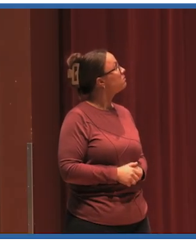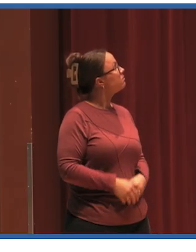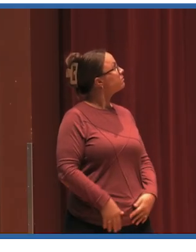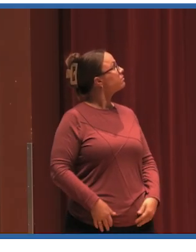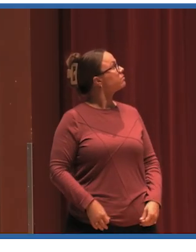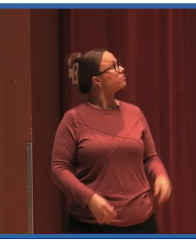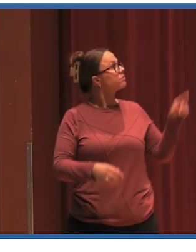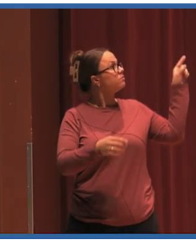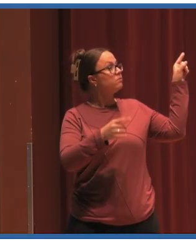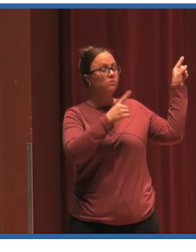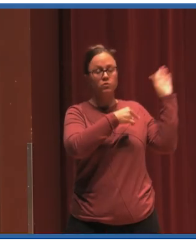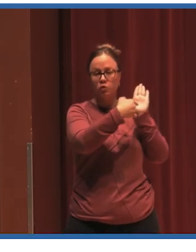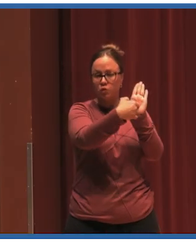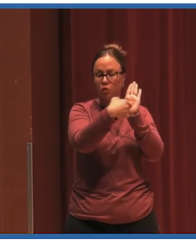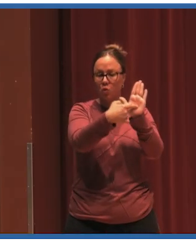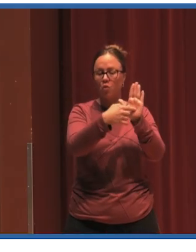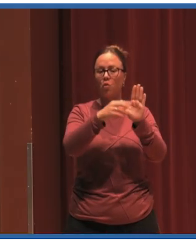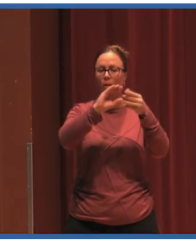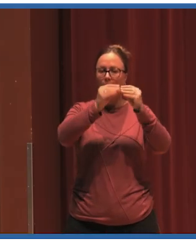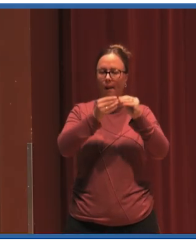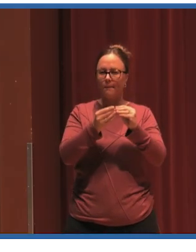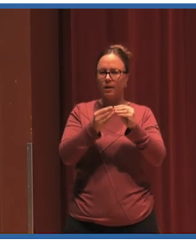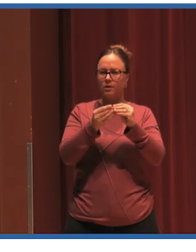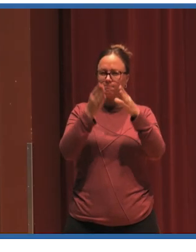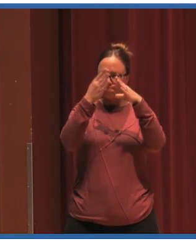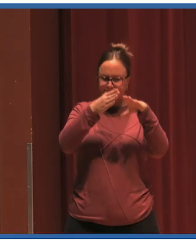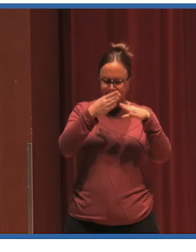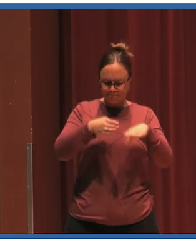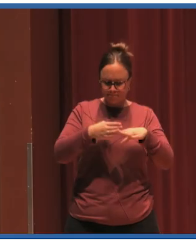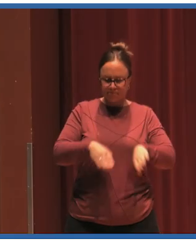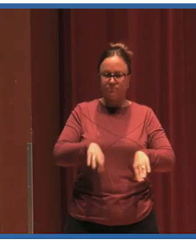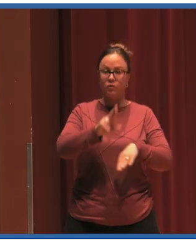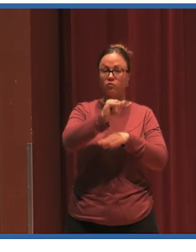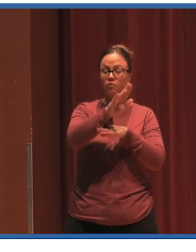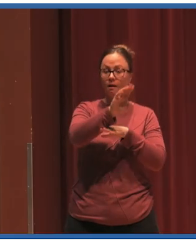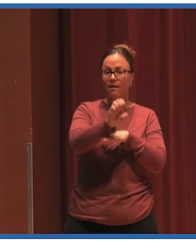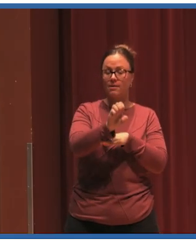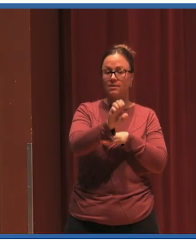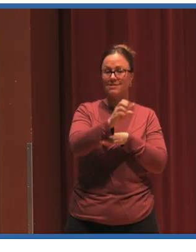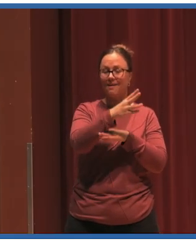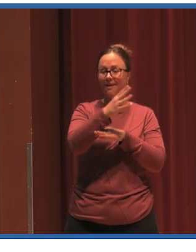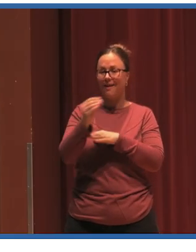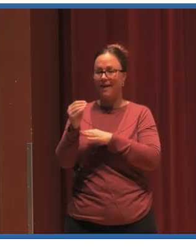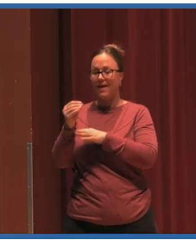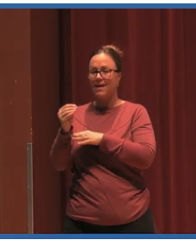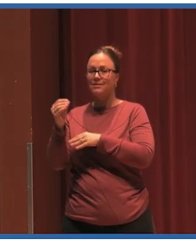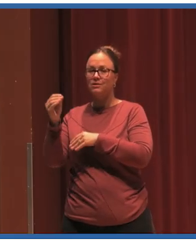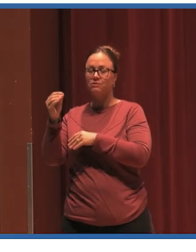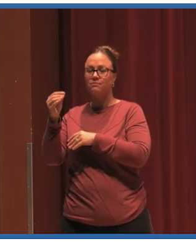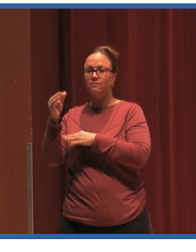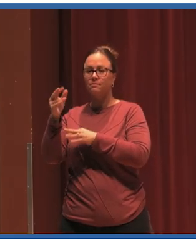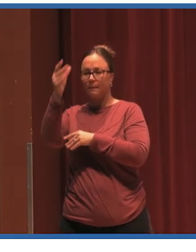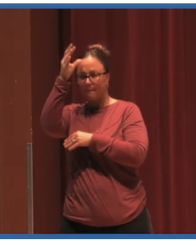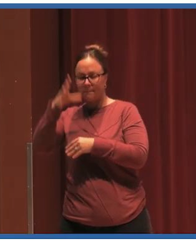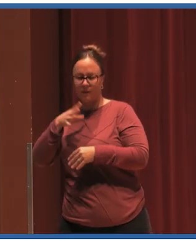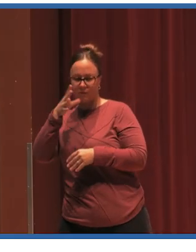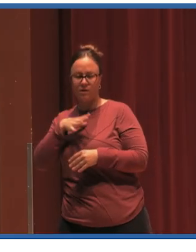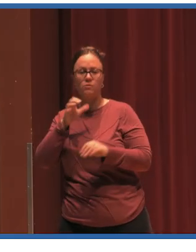This shows the rates broken down also by race, ethnicity, and sex. And so we can see